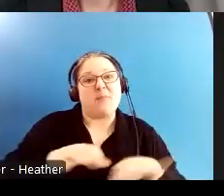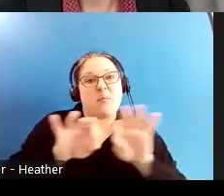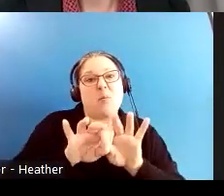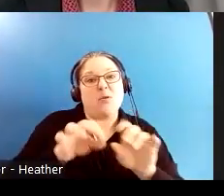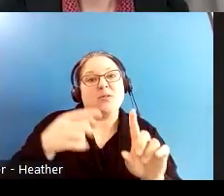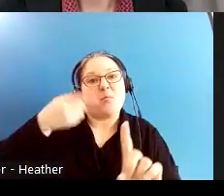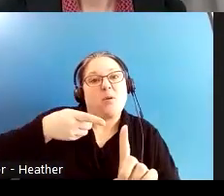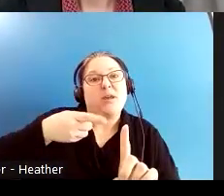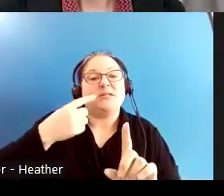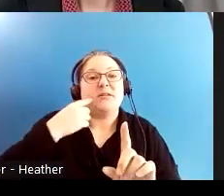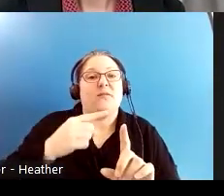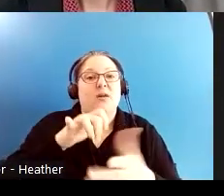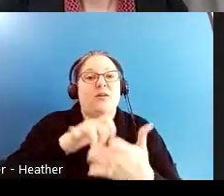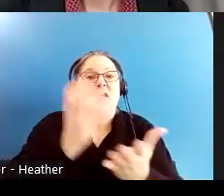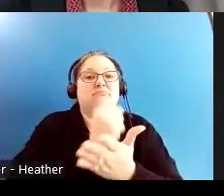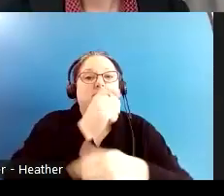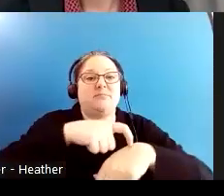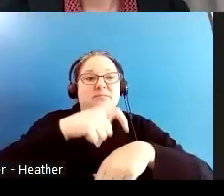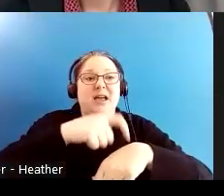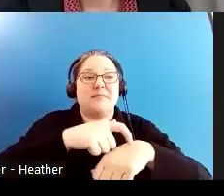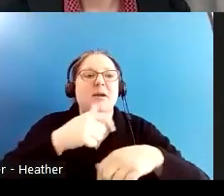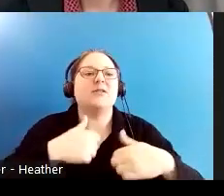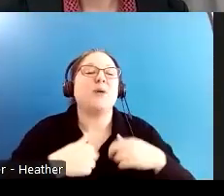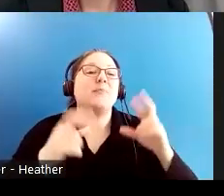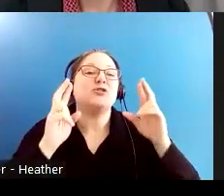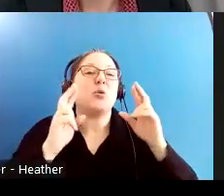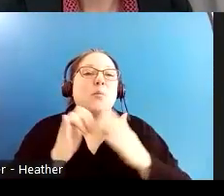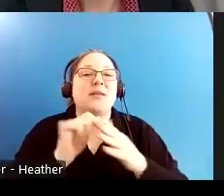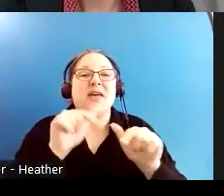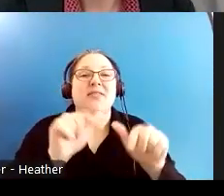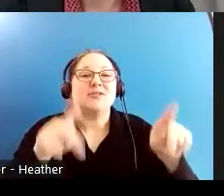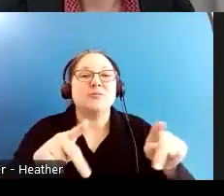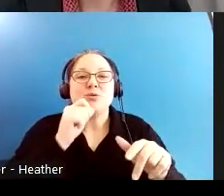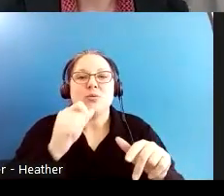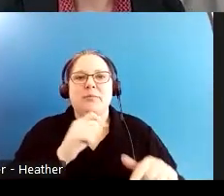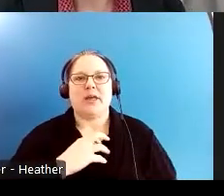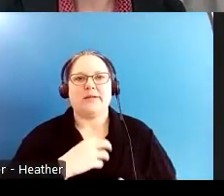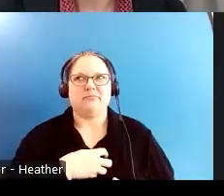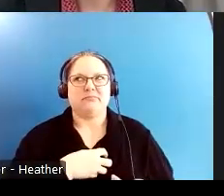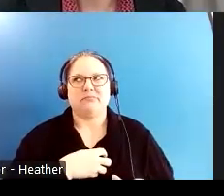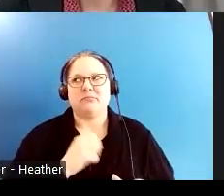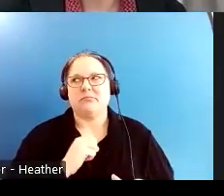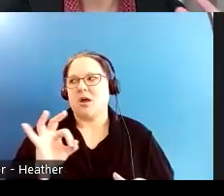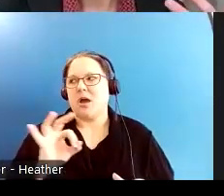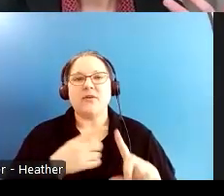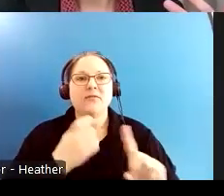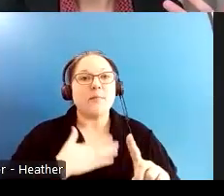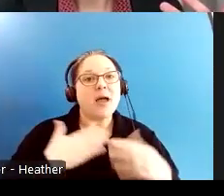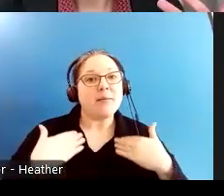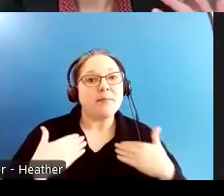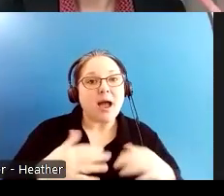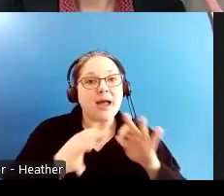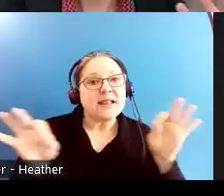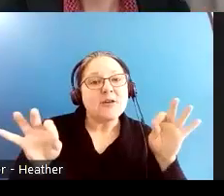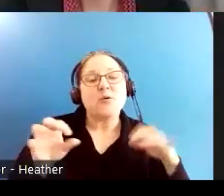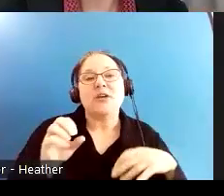built. And so just hoping that this person is not going to be turned off by something that I do, some of my body language, some of